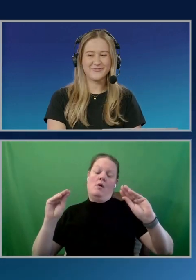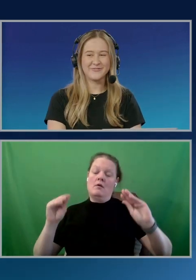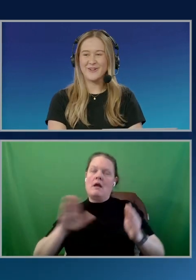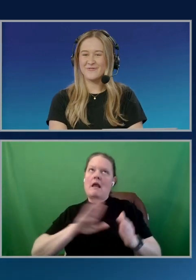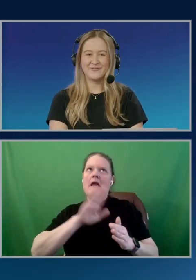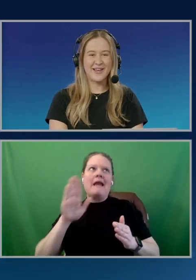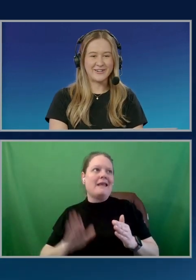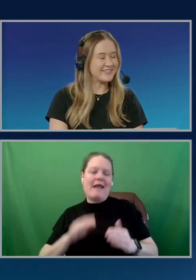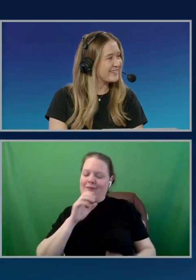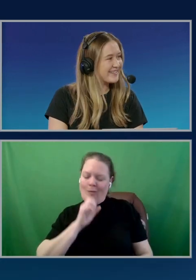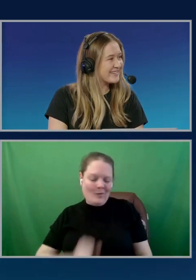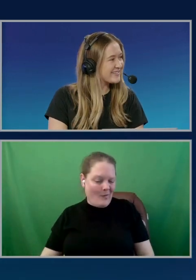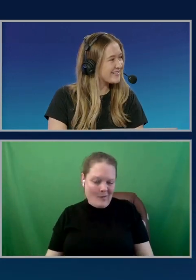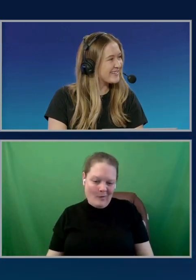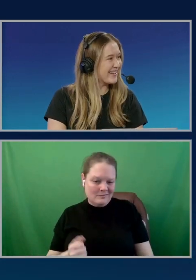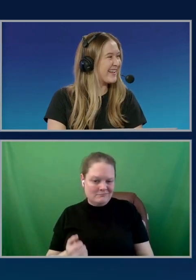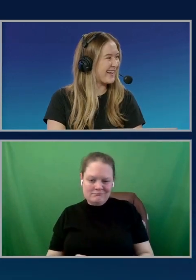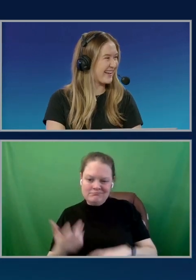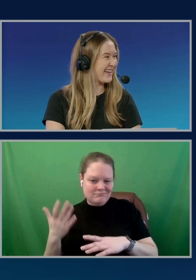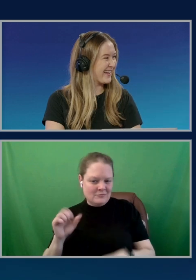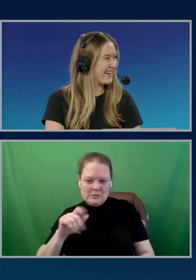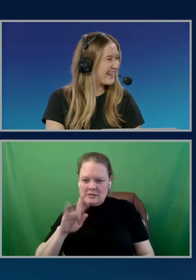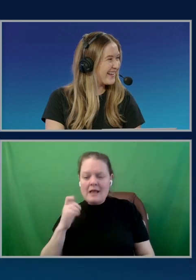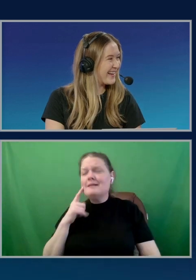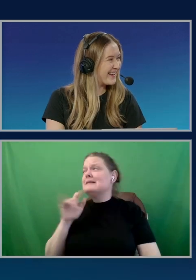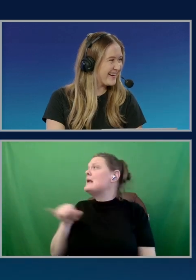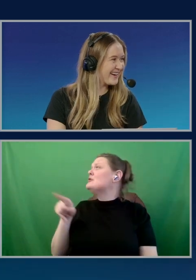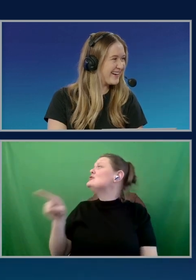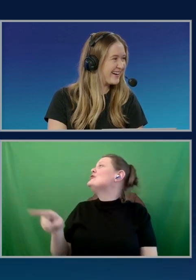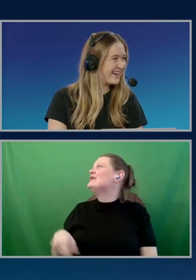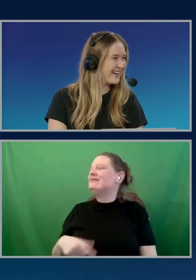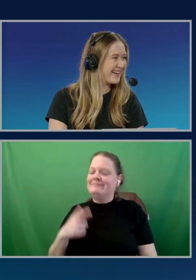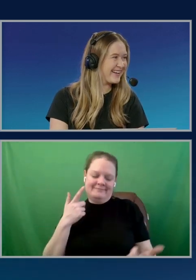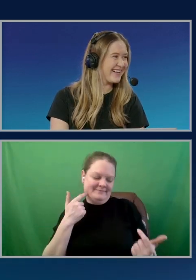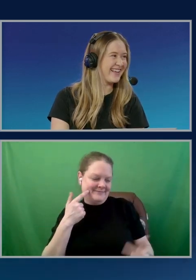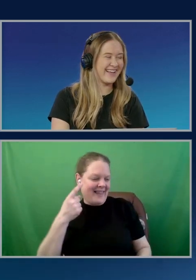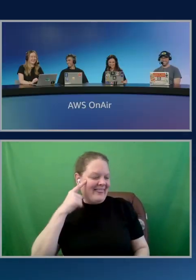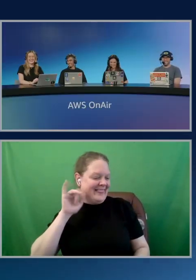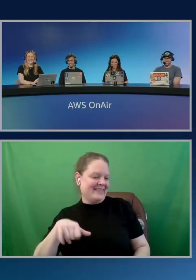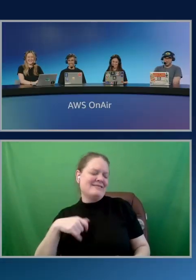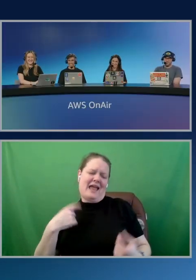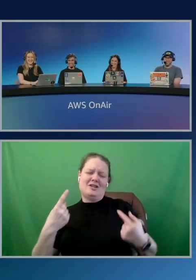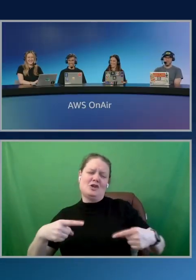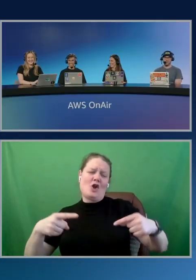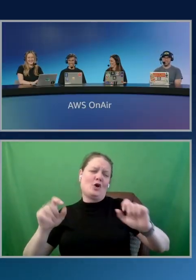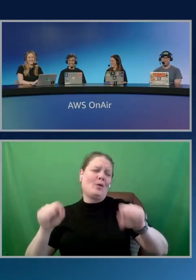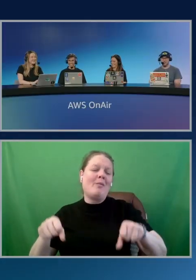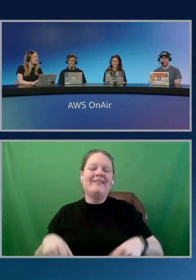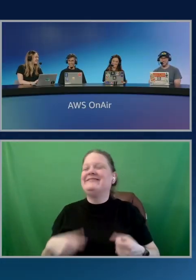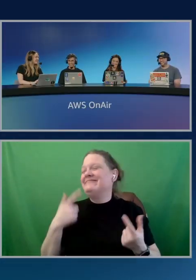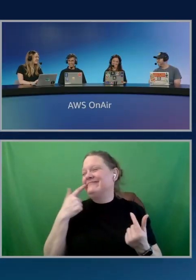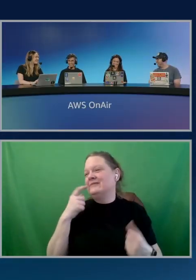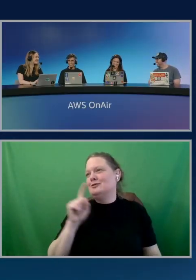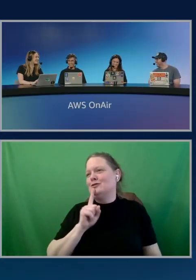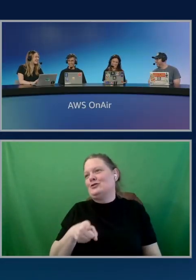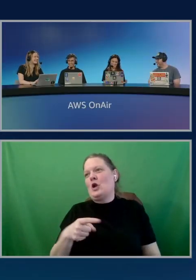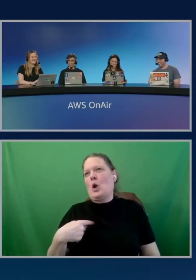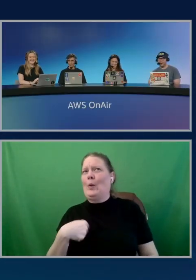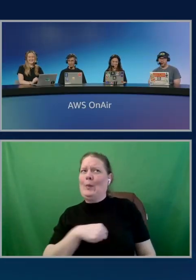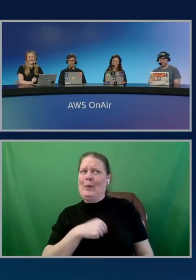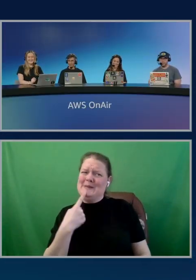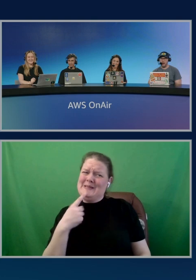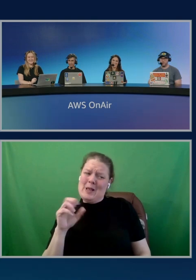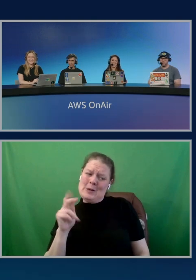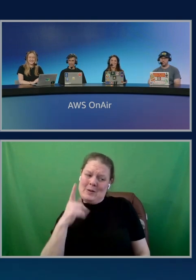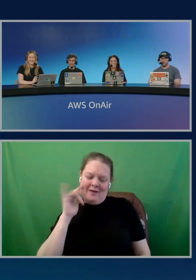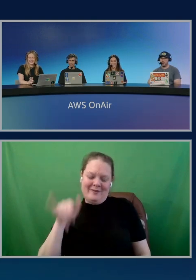No. Perennial. Never. Just like you. I think that's arguable, but yes, sure. We'll say okay to that. Yeah.